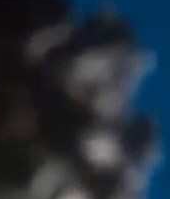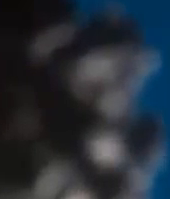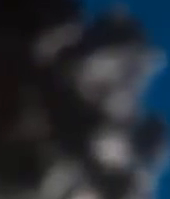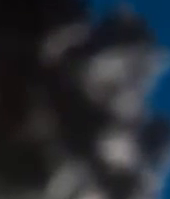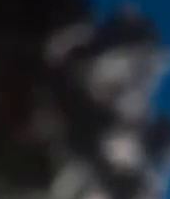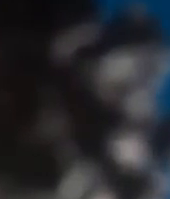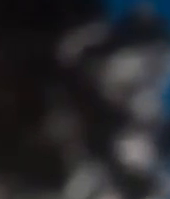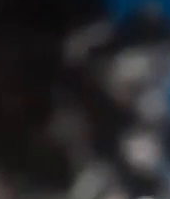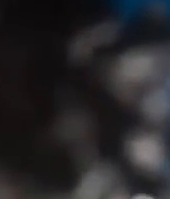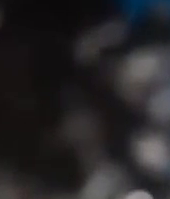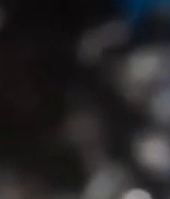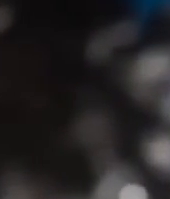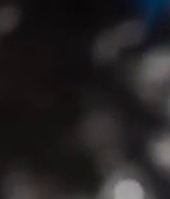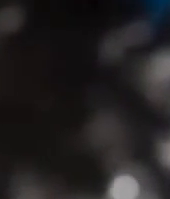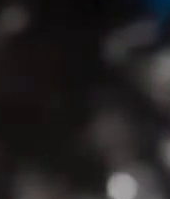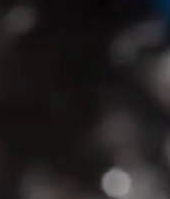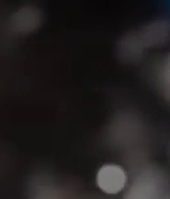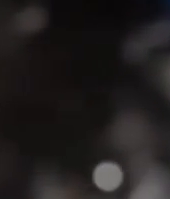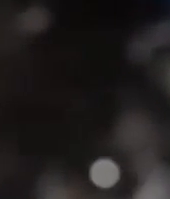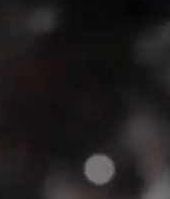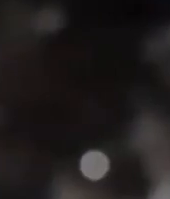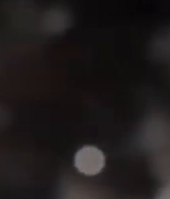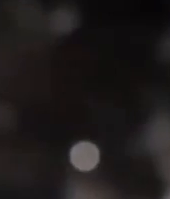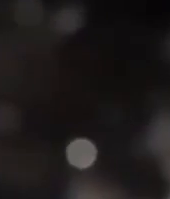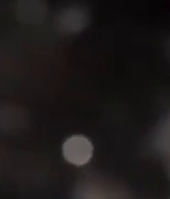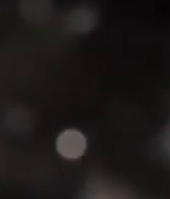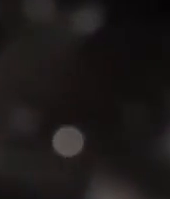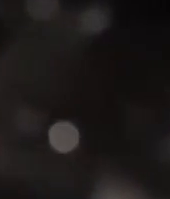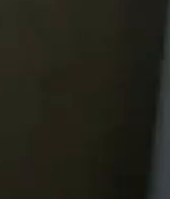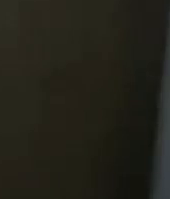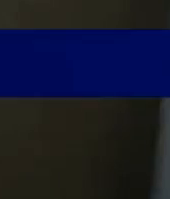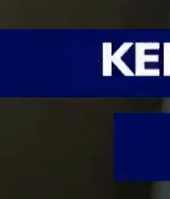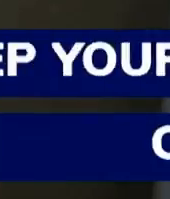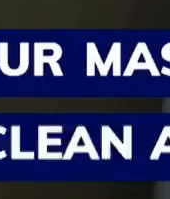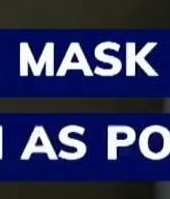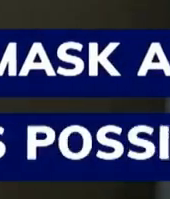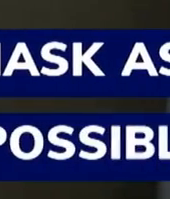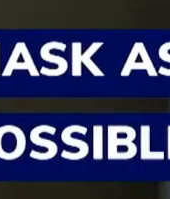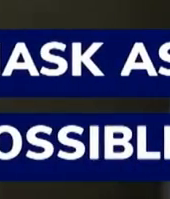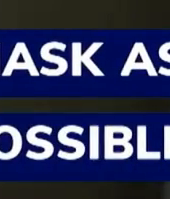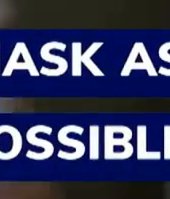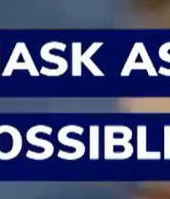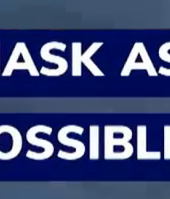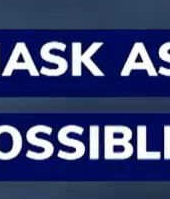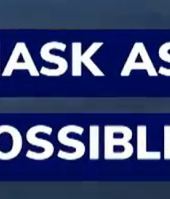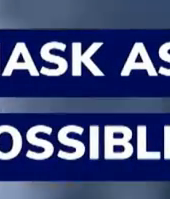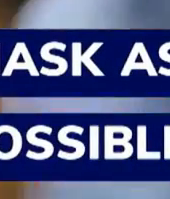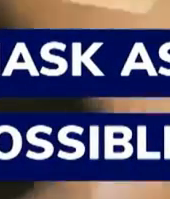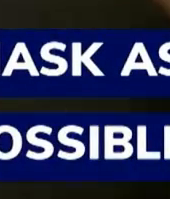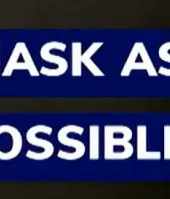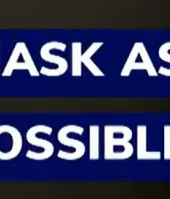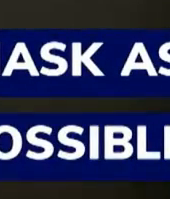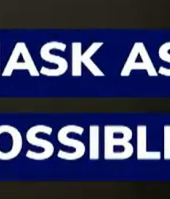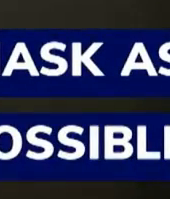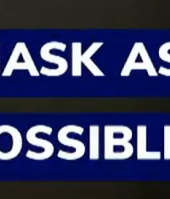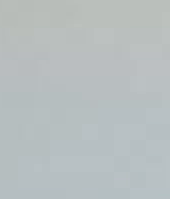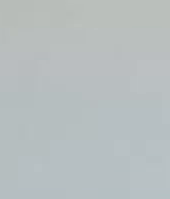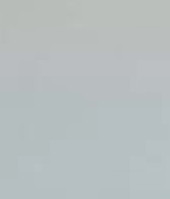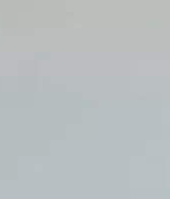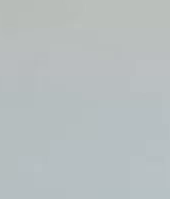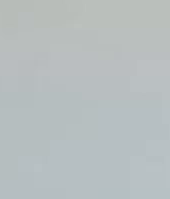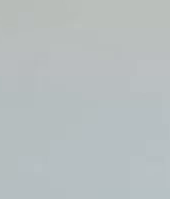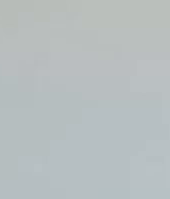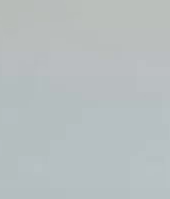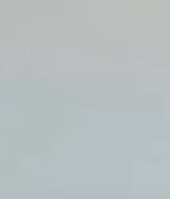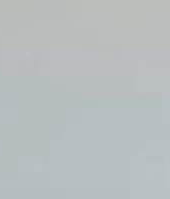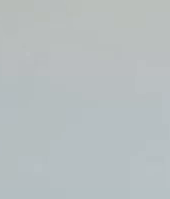can survive on certain surfaces for a long while, so before you put your mask on, please do not contaminate it by placing it on an unclean surface. And